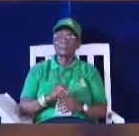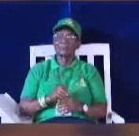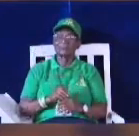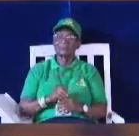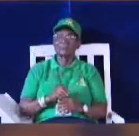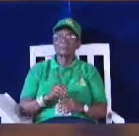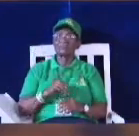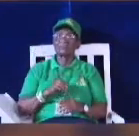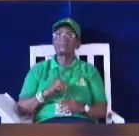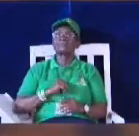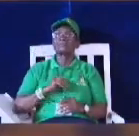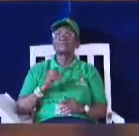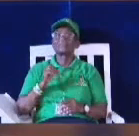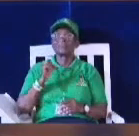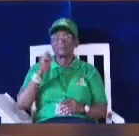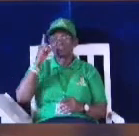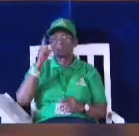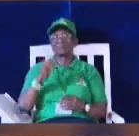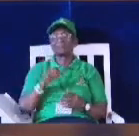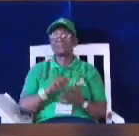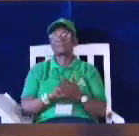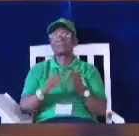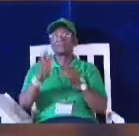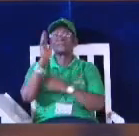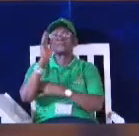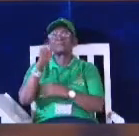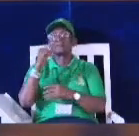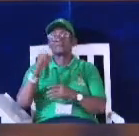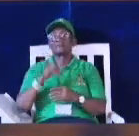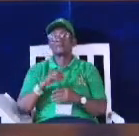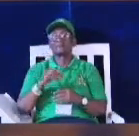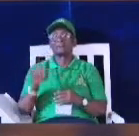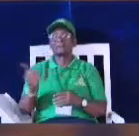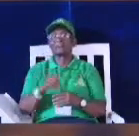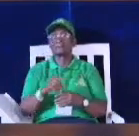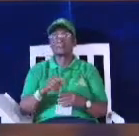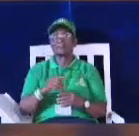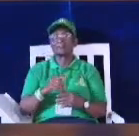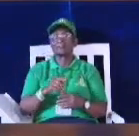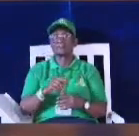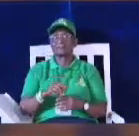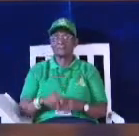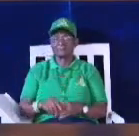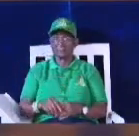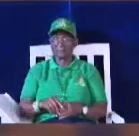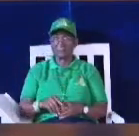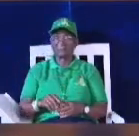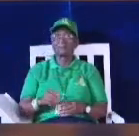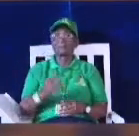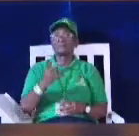God said, you lay hands on the sick. I am the one sick now.